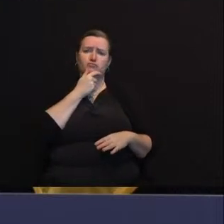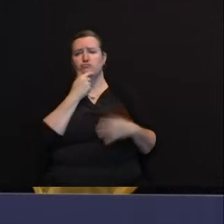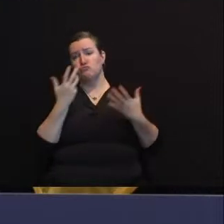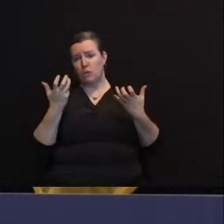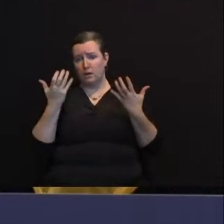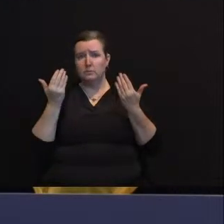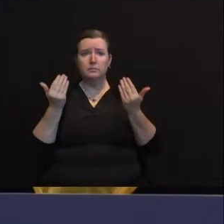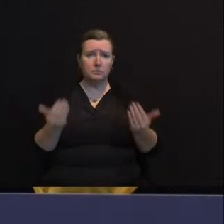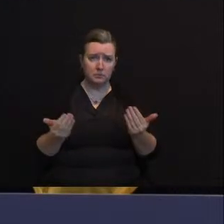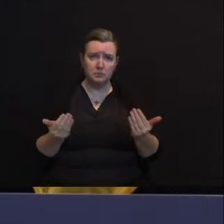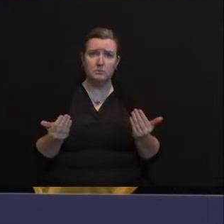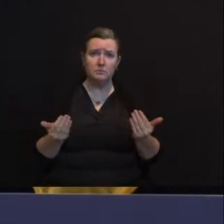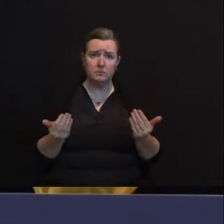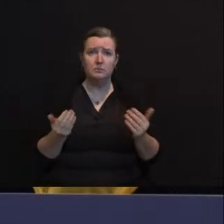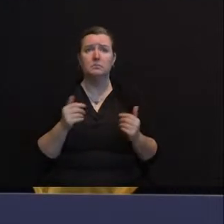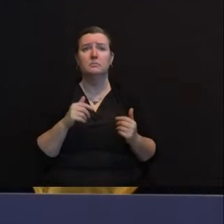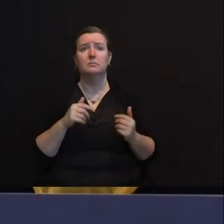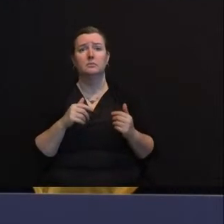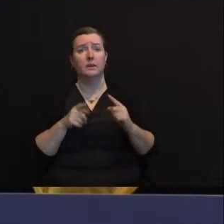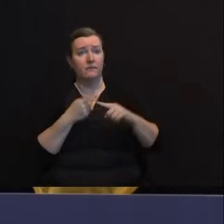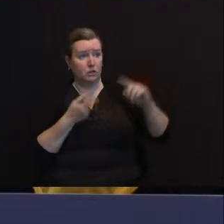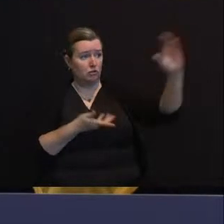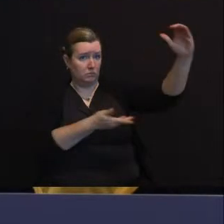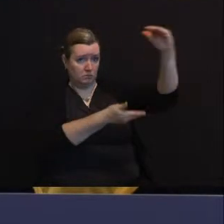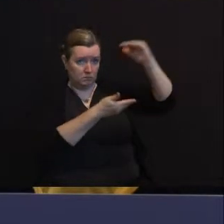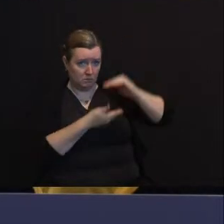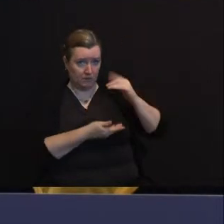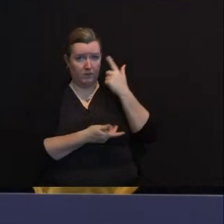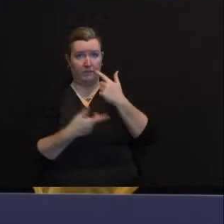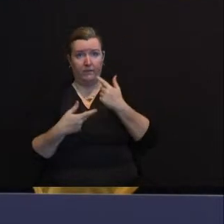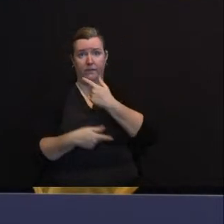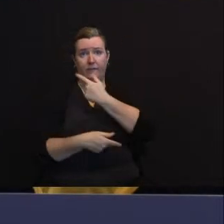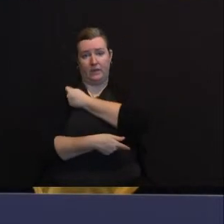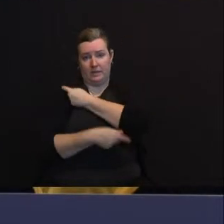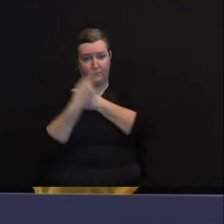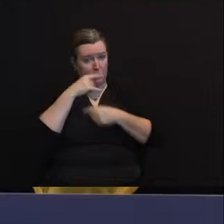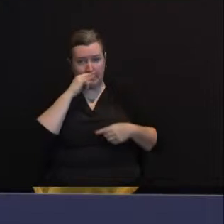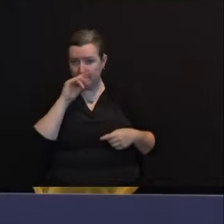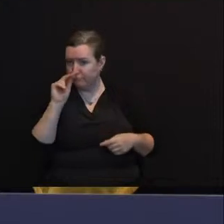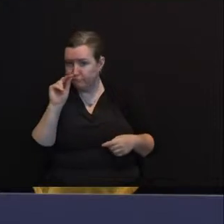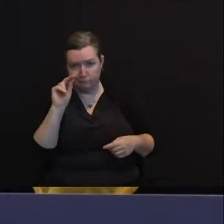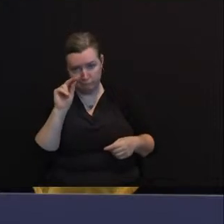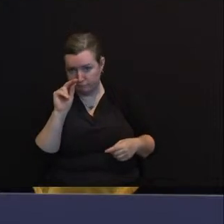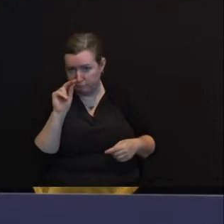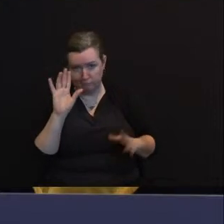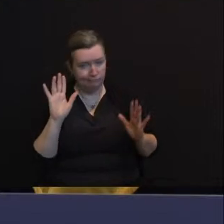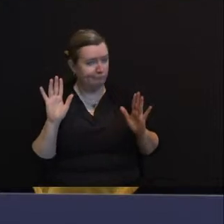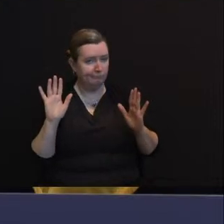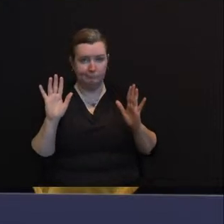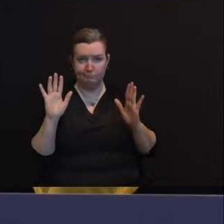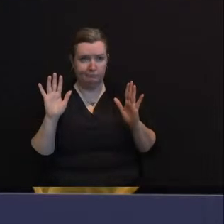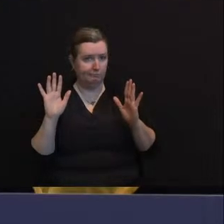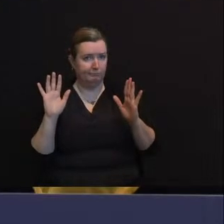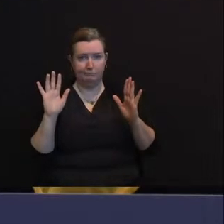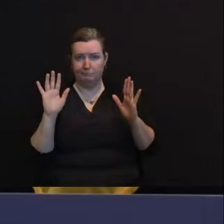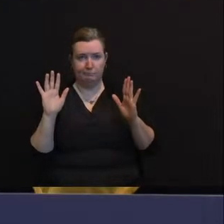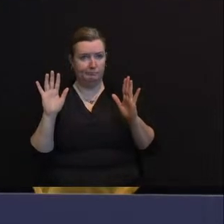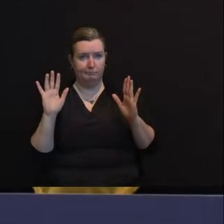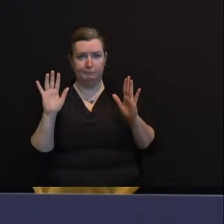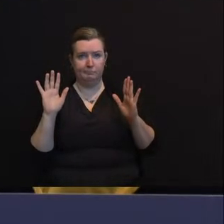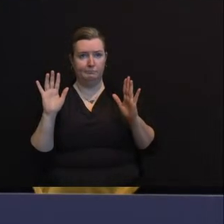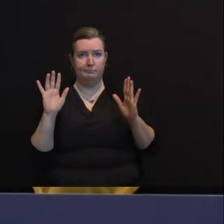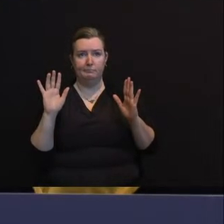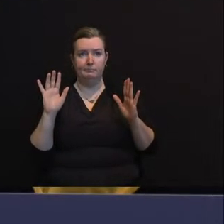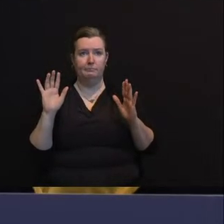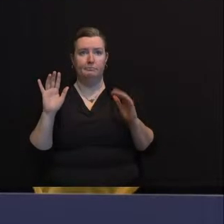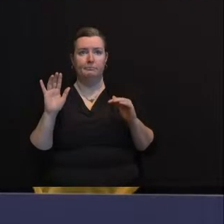first round is for kids. It's not for kids, right? The Pfizer and Moderna are neither are. So distinguishing college kids